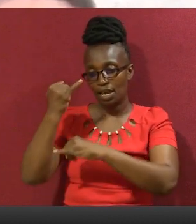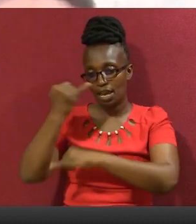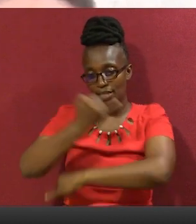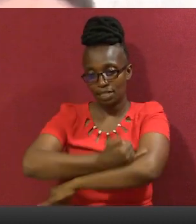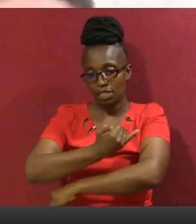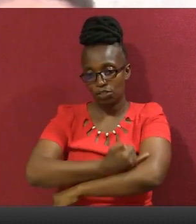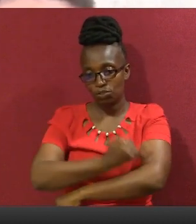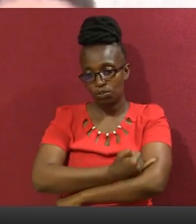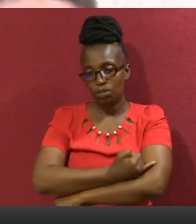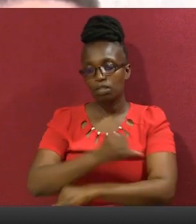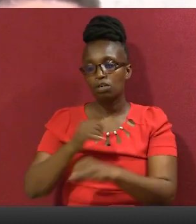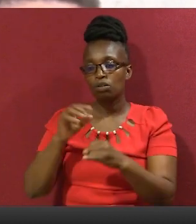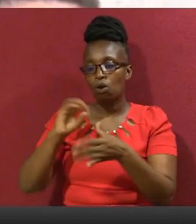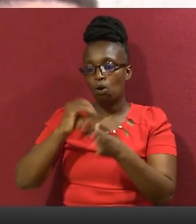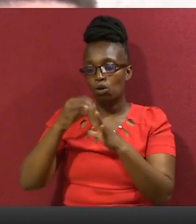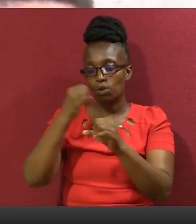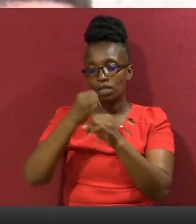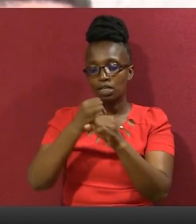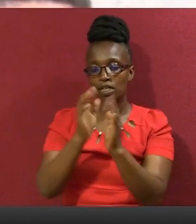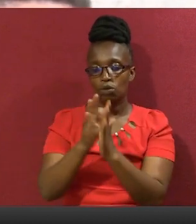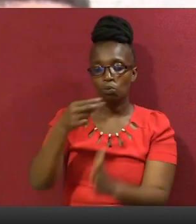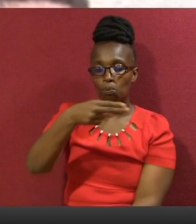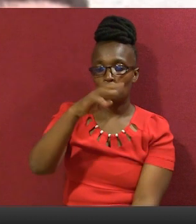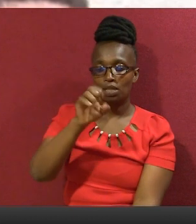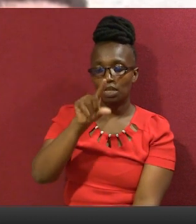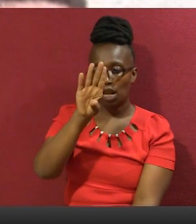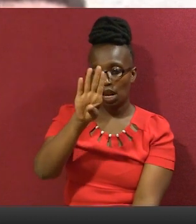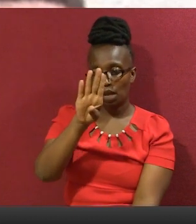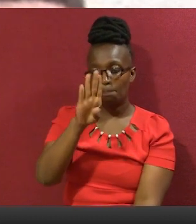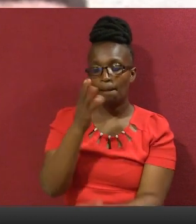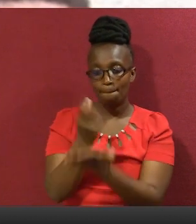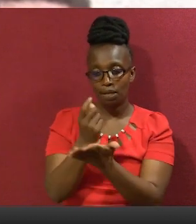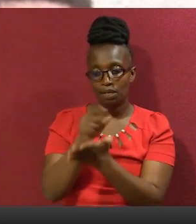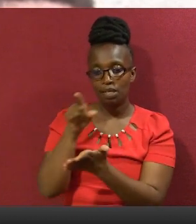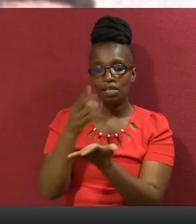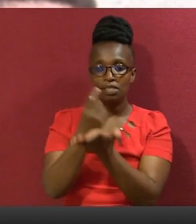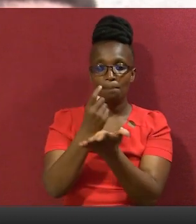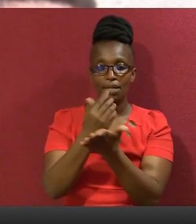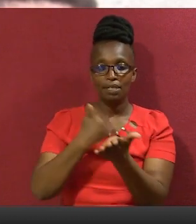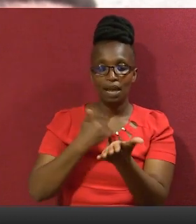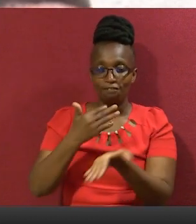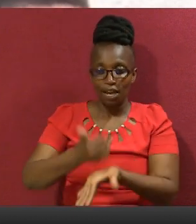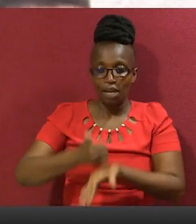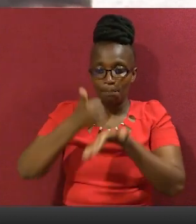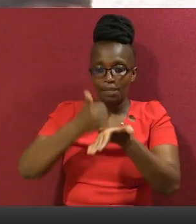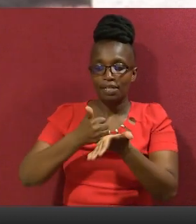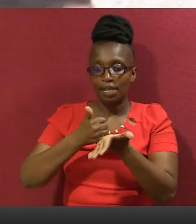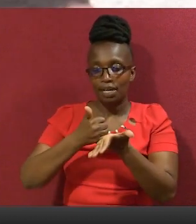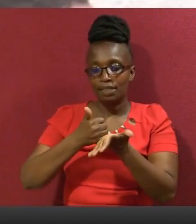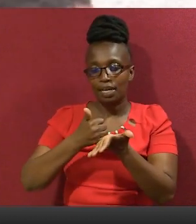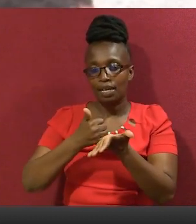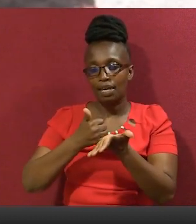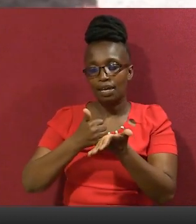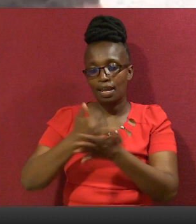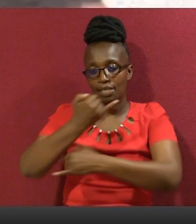the release of HELB amount by the Higher Education Loans Board. That amount has affected the running of our institution, of our